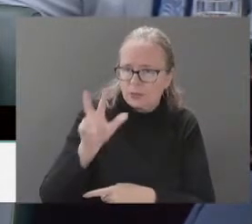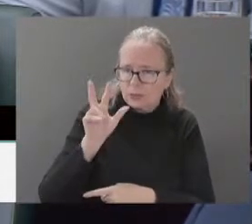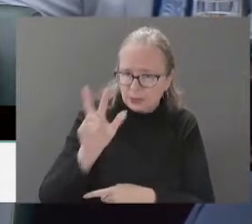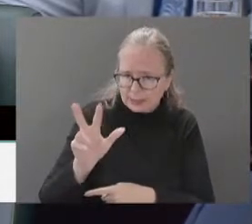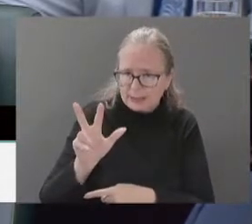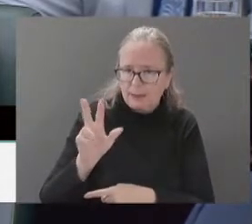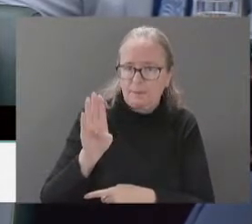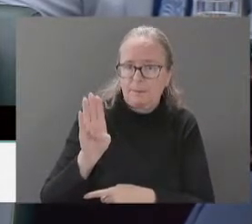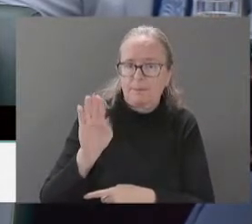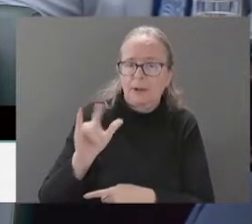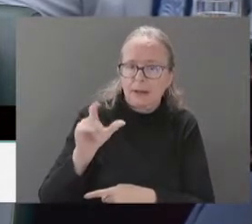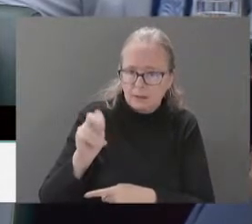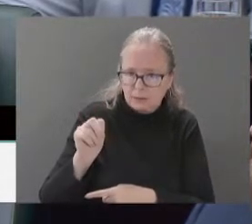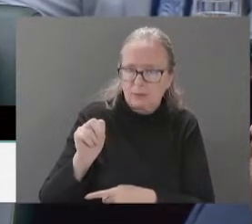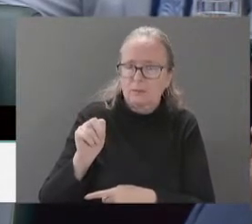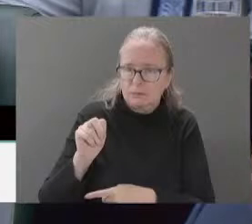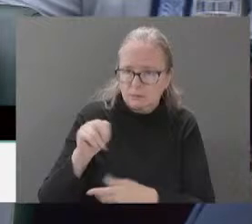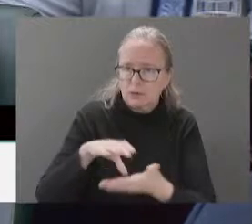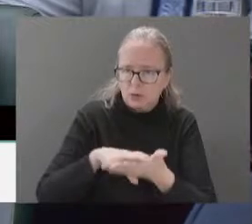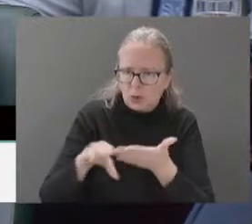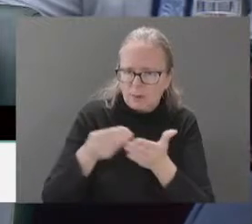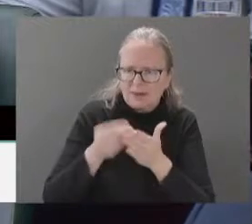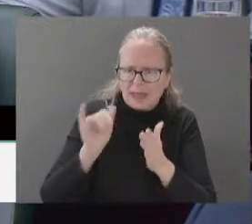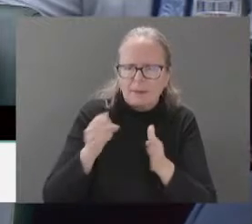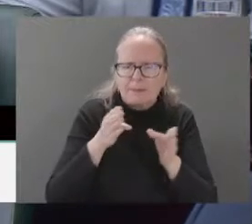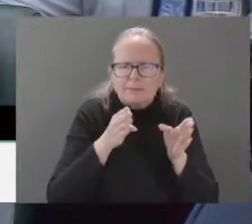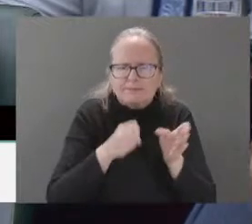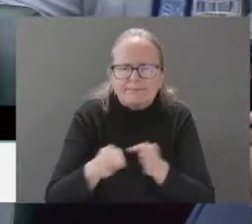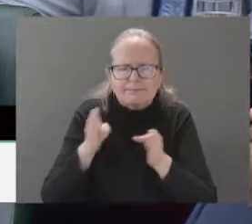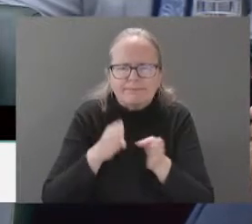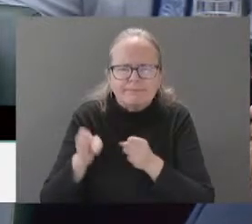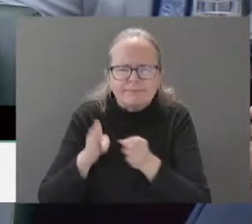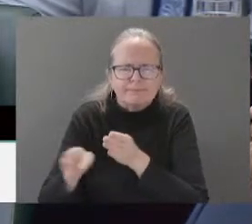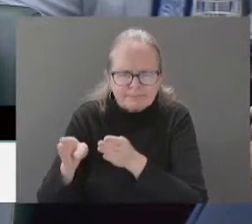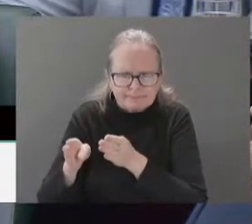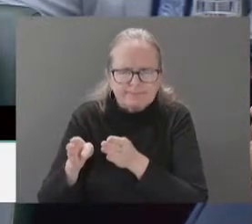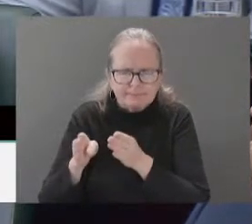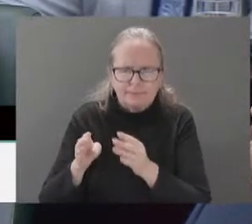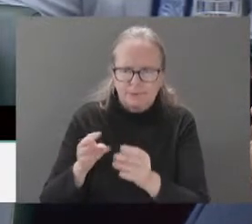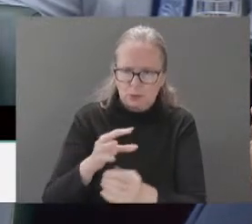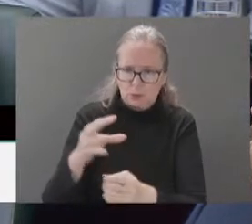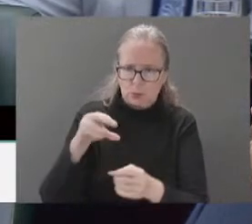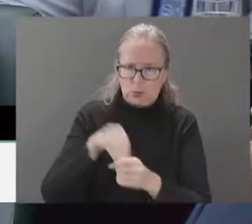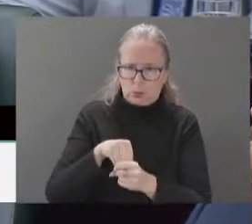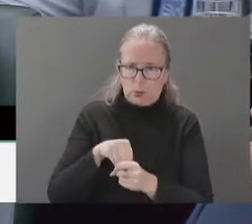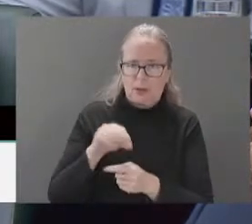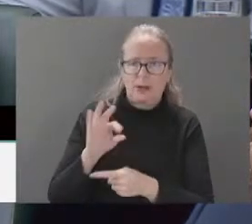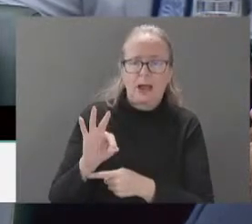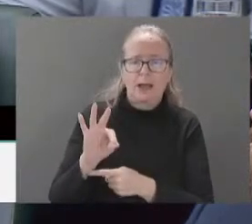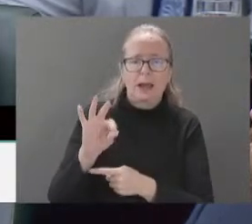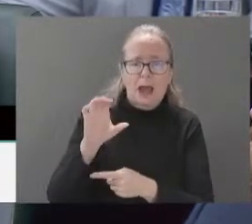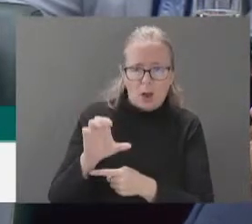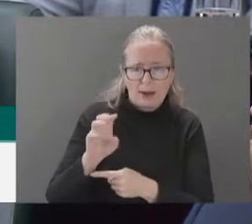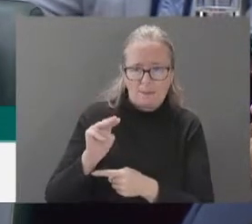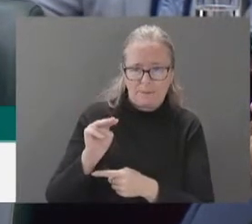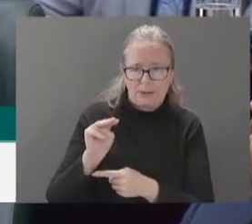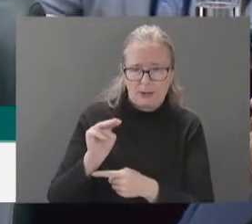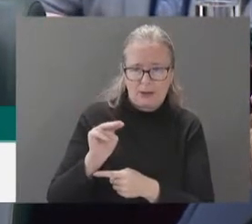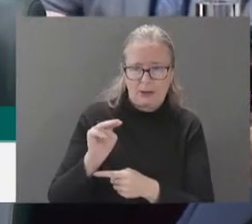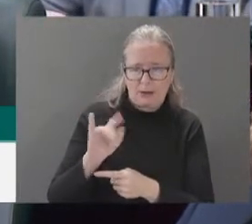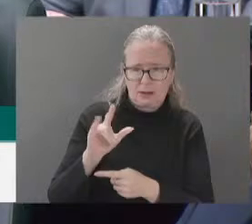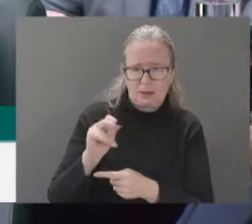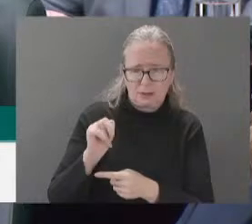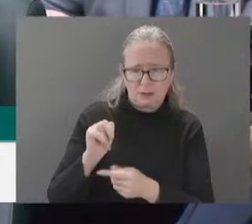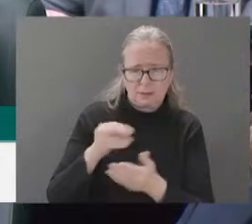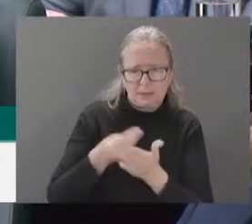Capital plan Mr Speaker just this year and that actually includes $900 million that goes directly out in Grants to municipalities and in the memb